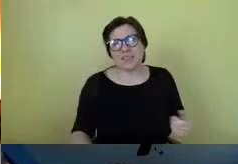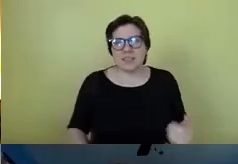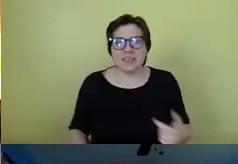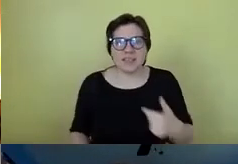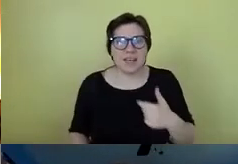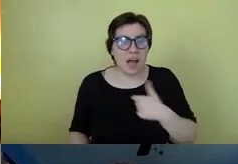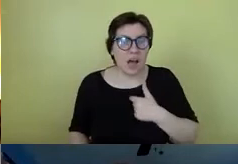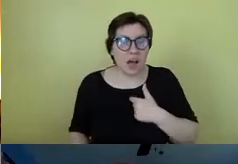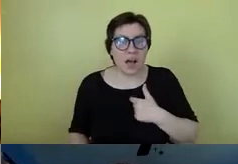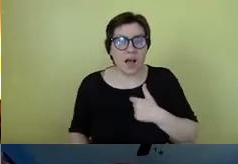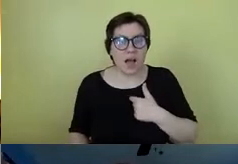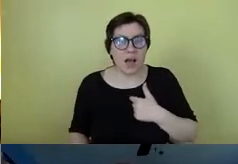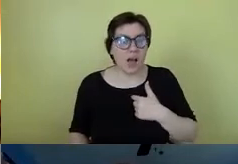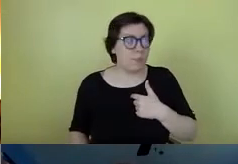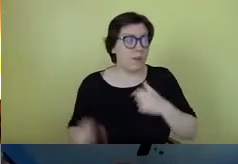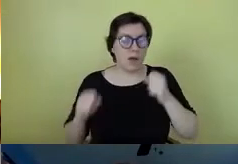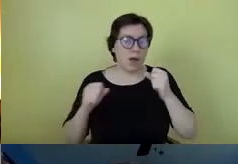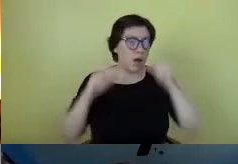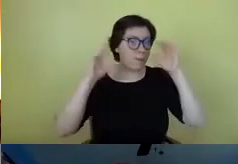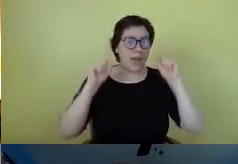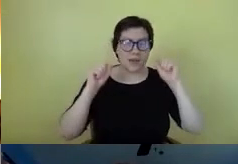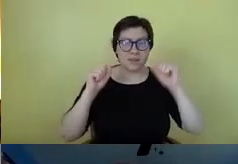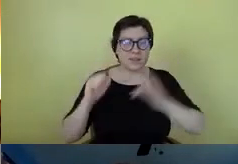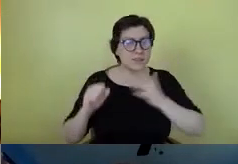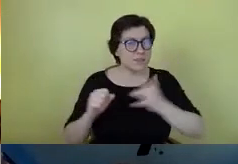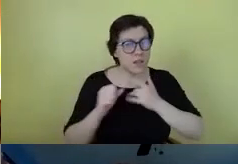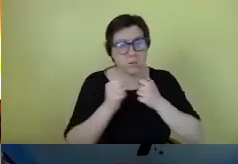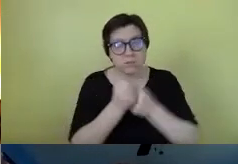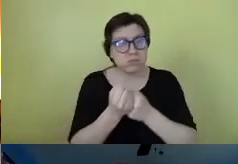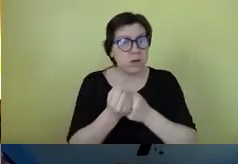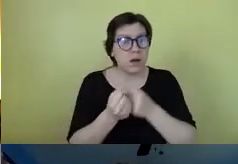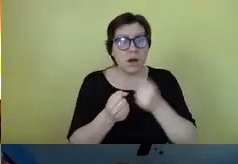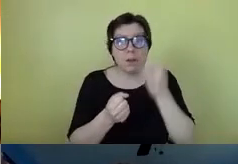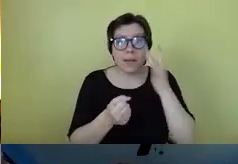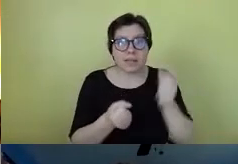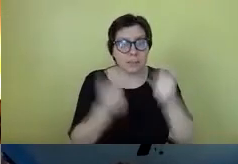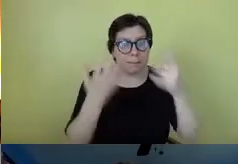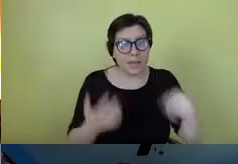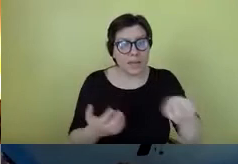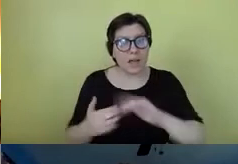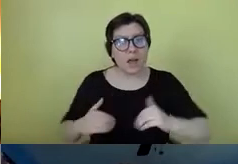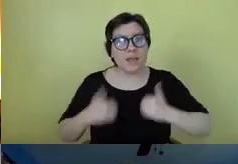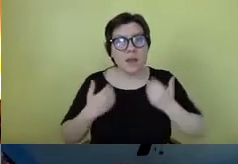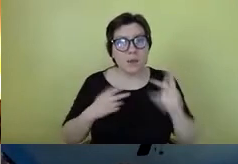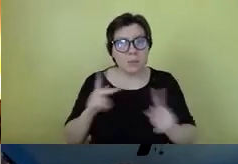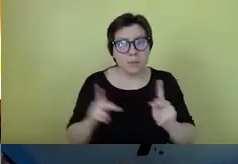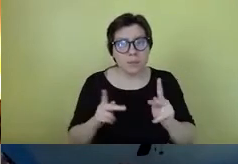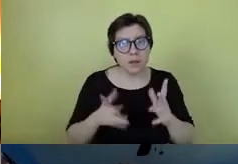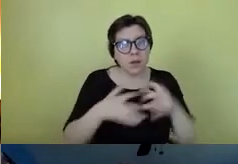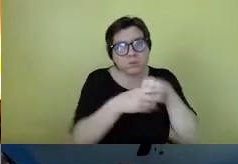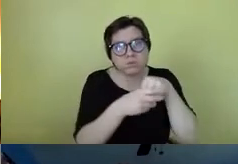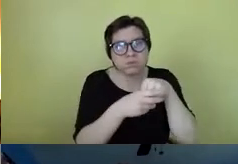I'm absolutely amazed and edified by the many young people that are engaged